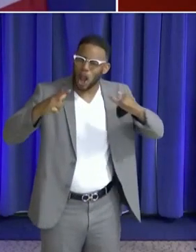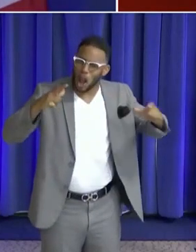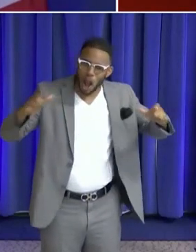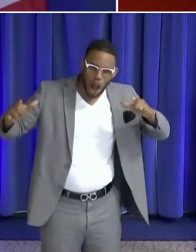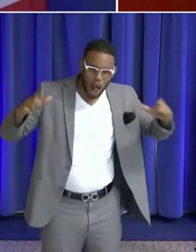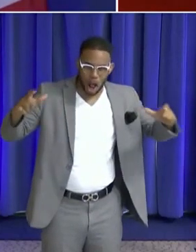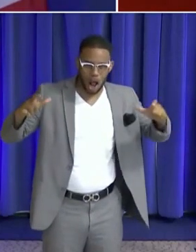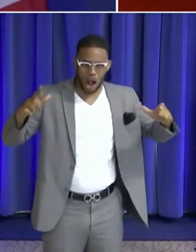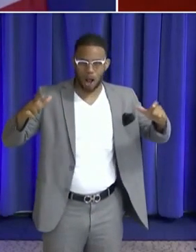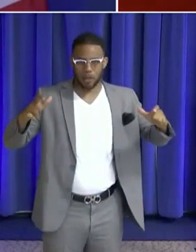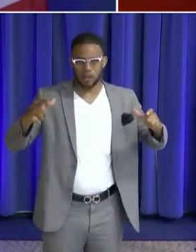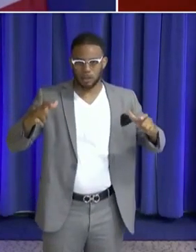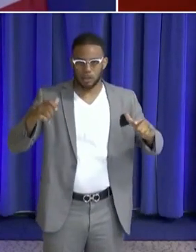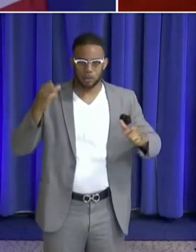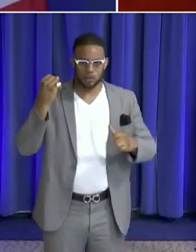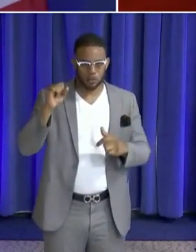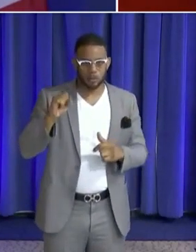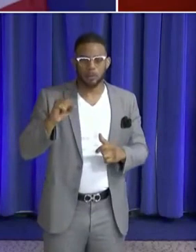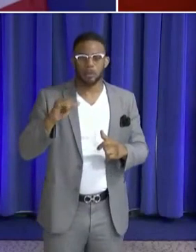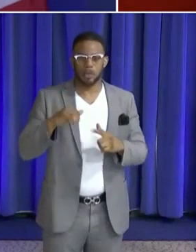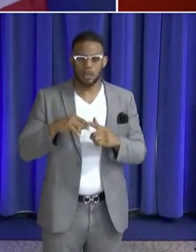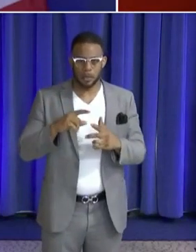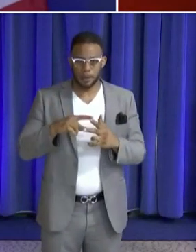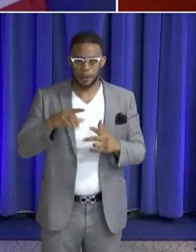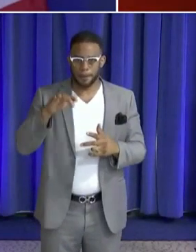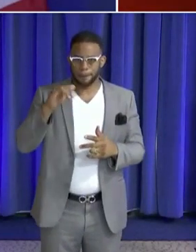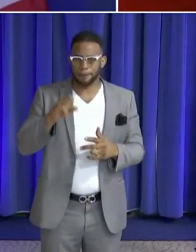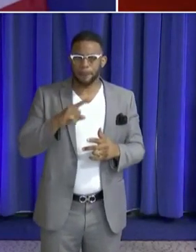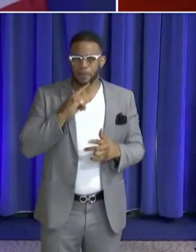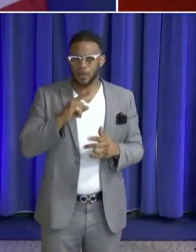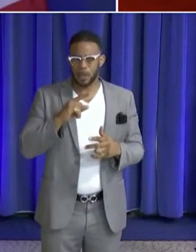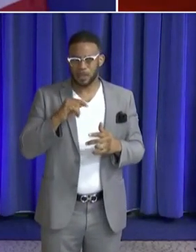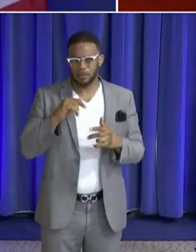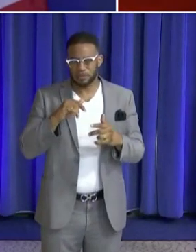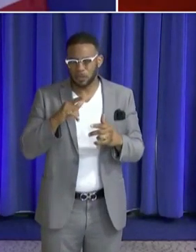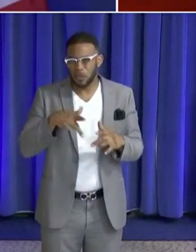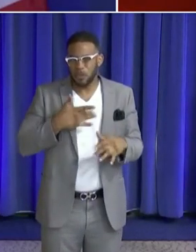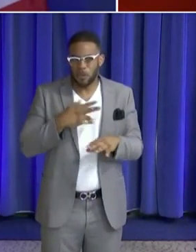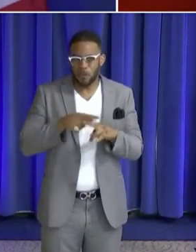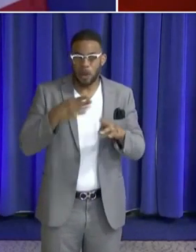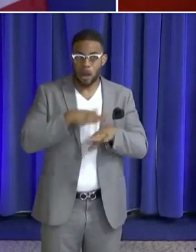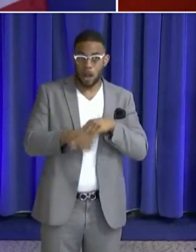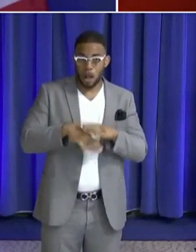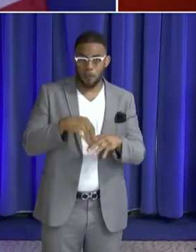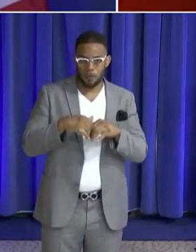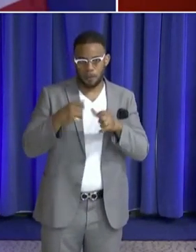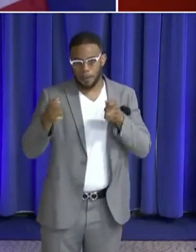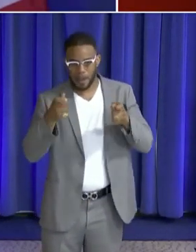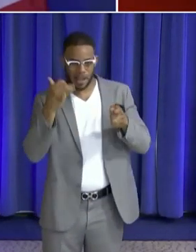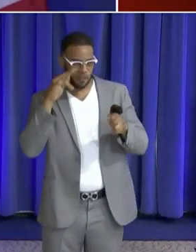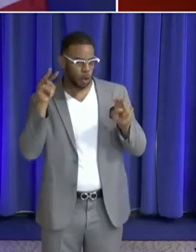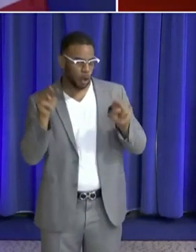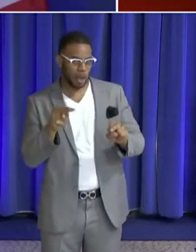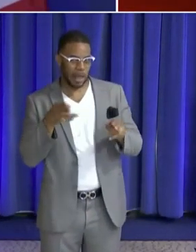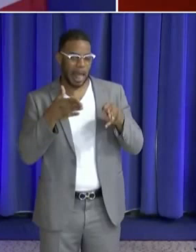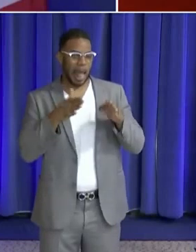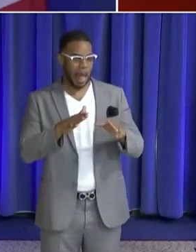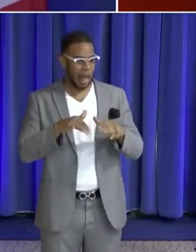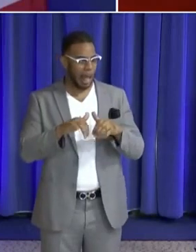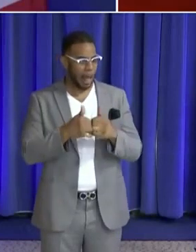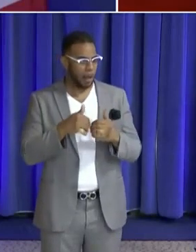extremely large, peaceful protests is something that we feel very comfortable managing. And if you look at the way that